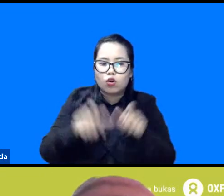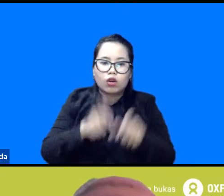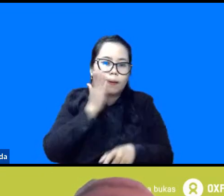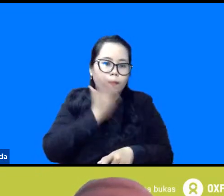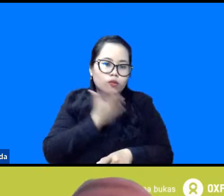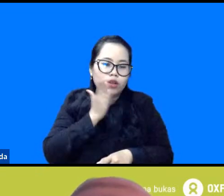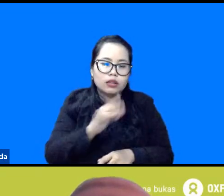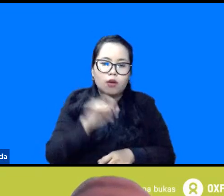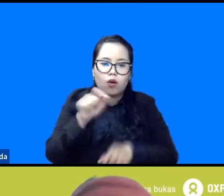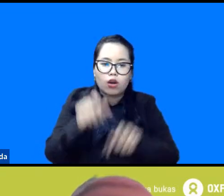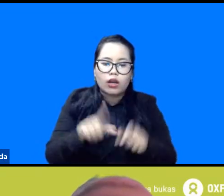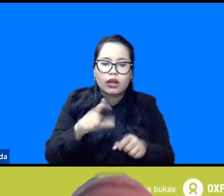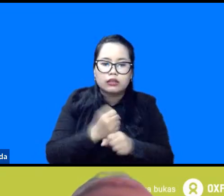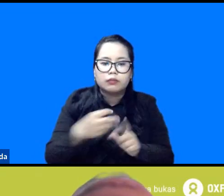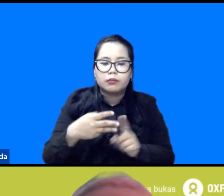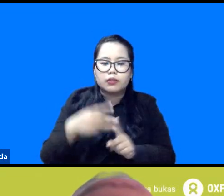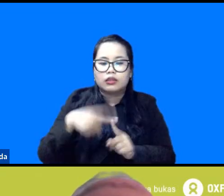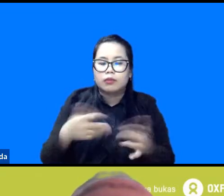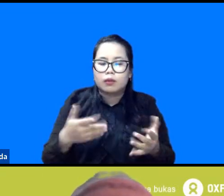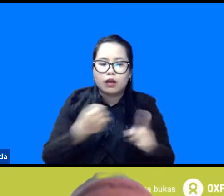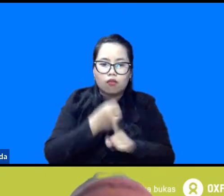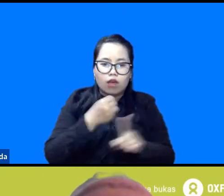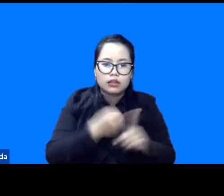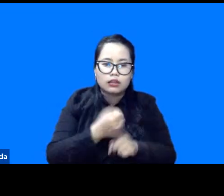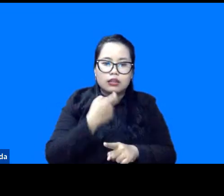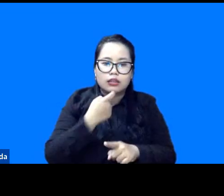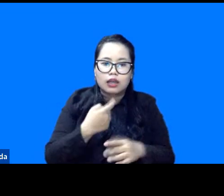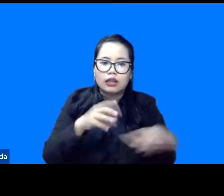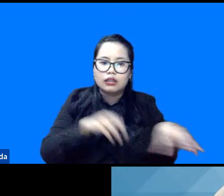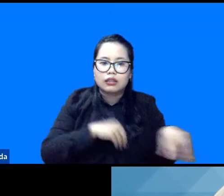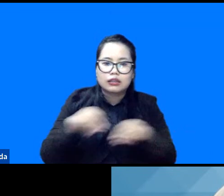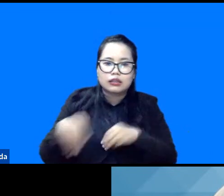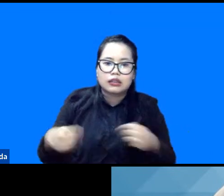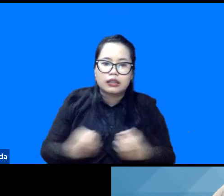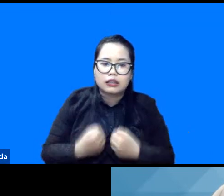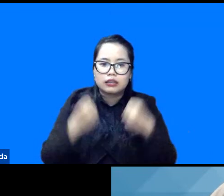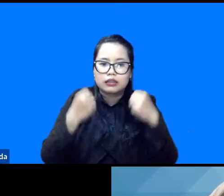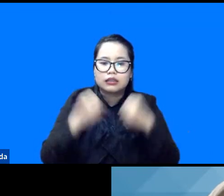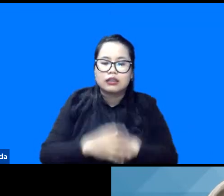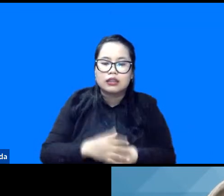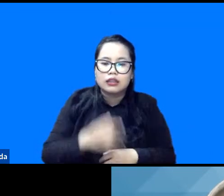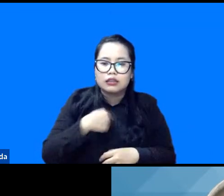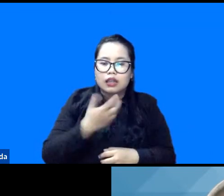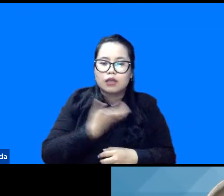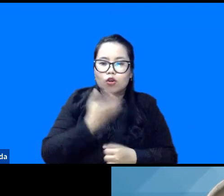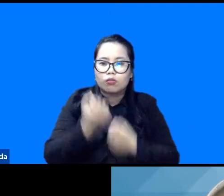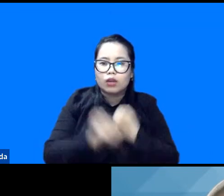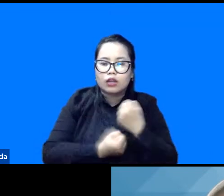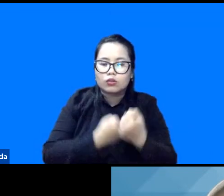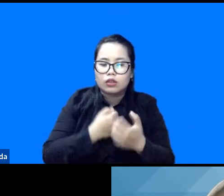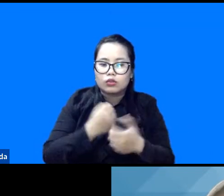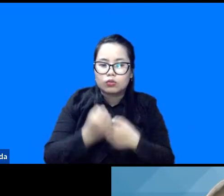And I would like to continue to next question by Rauda, that this is also for